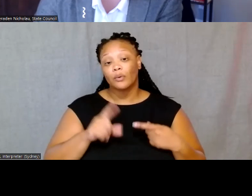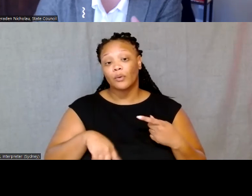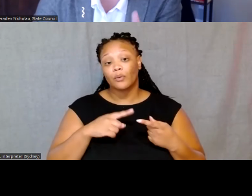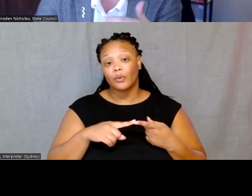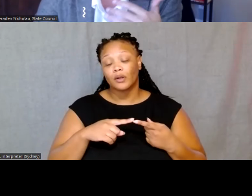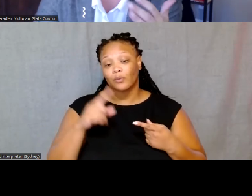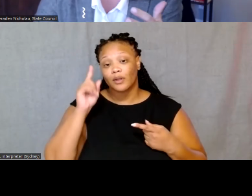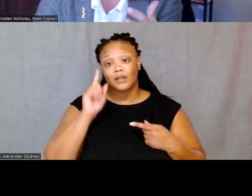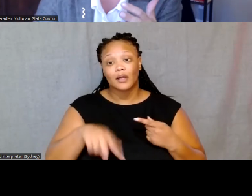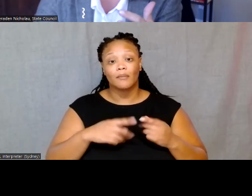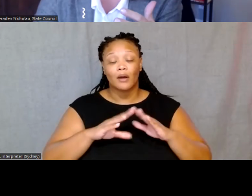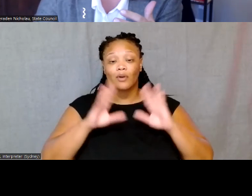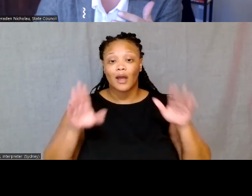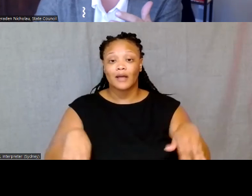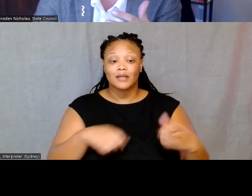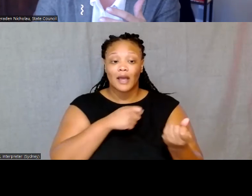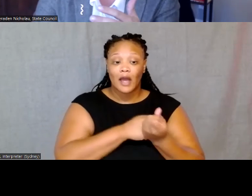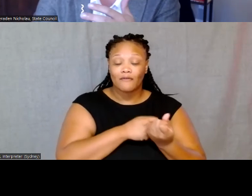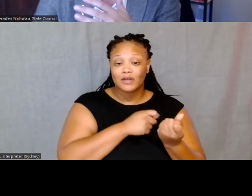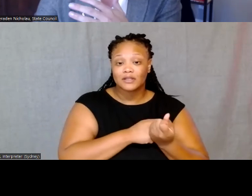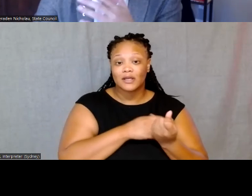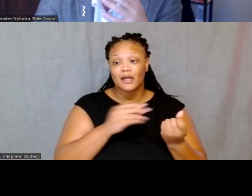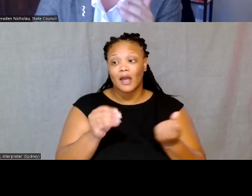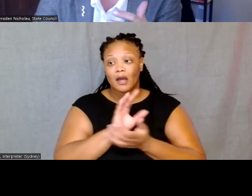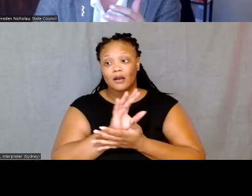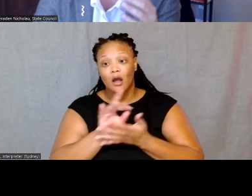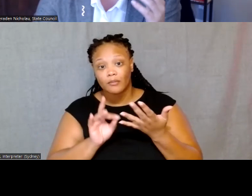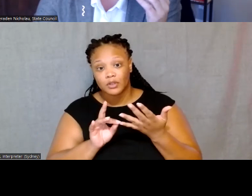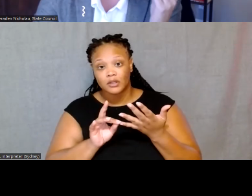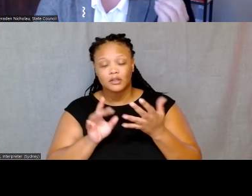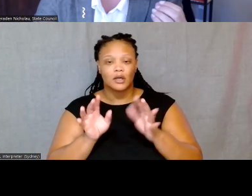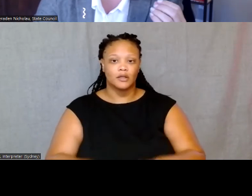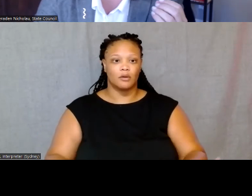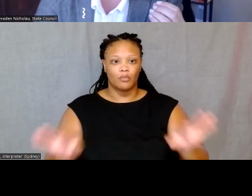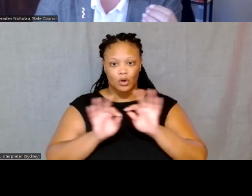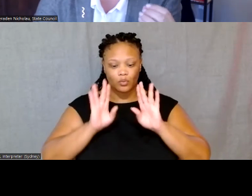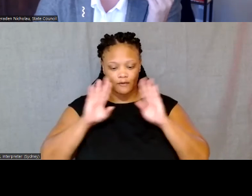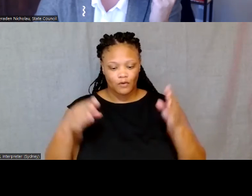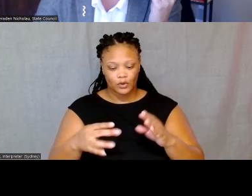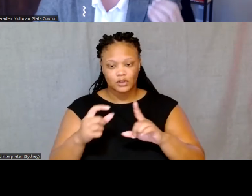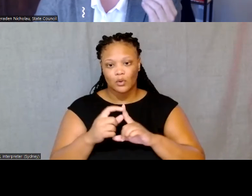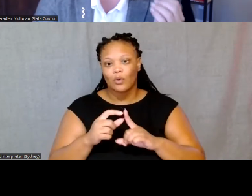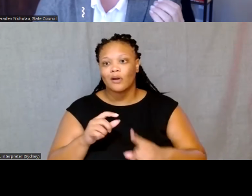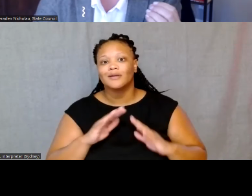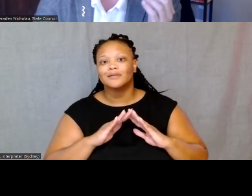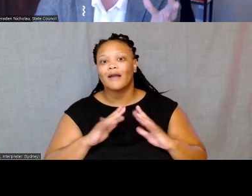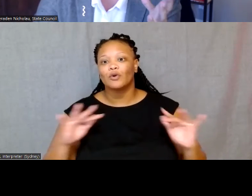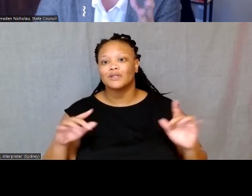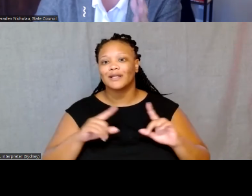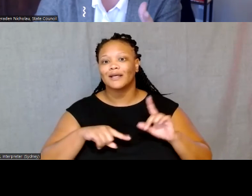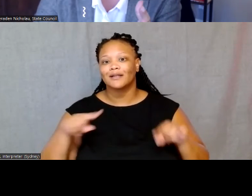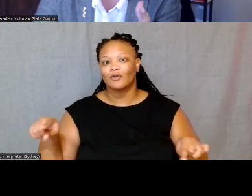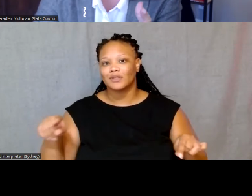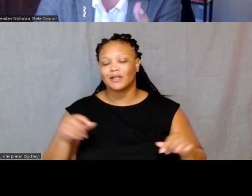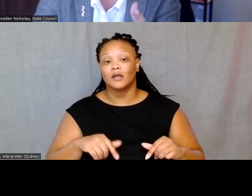about housing advocacy and housing options, it's important that the key word here be diversity, right? We need diverse options to meet the